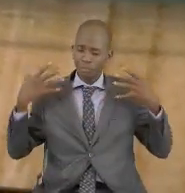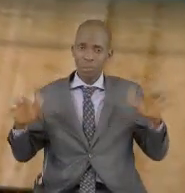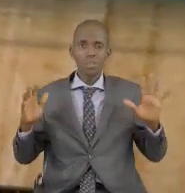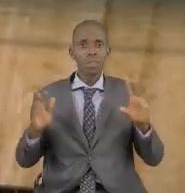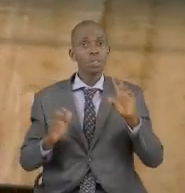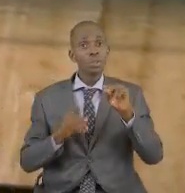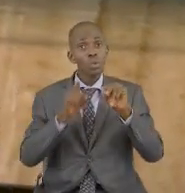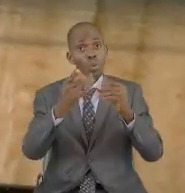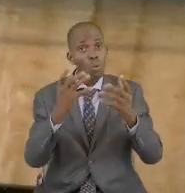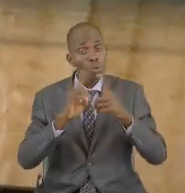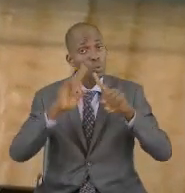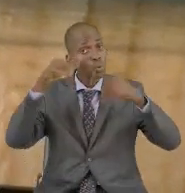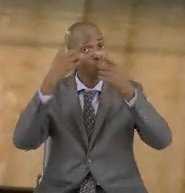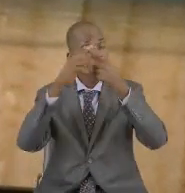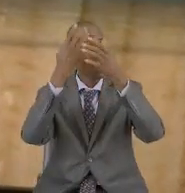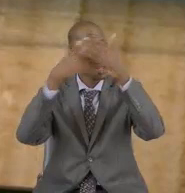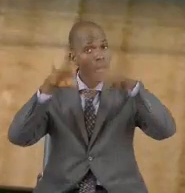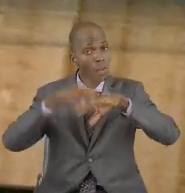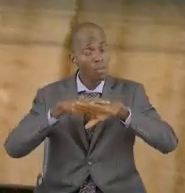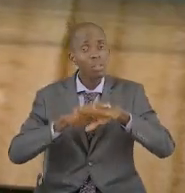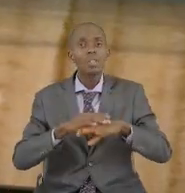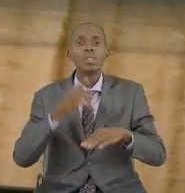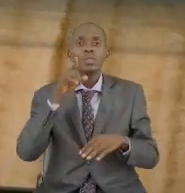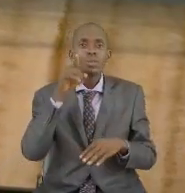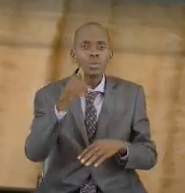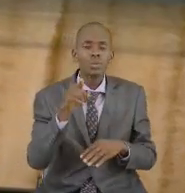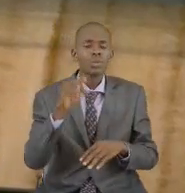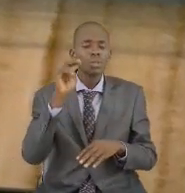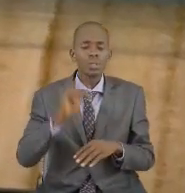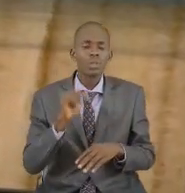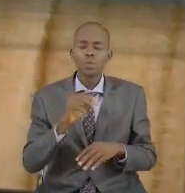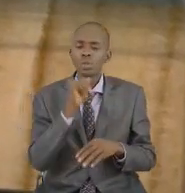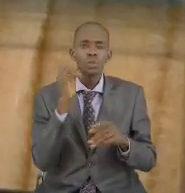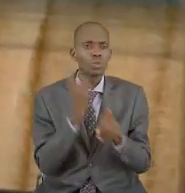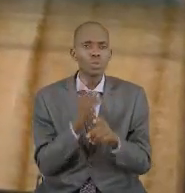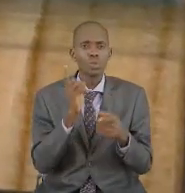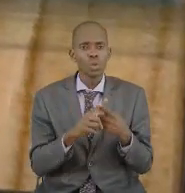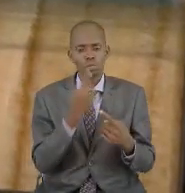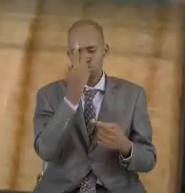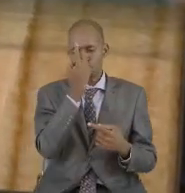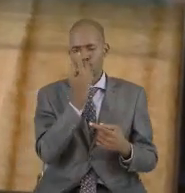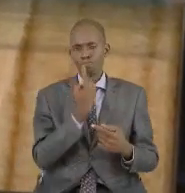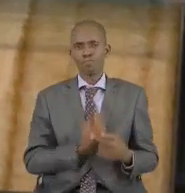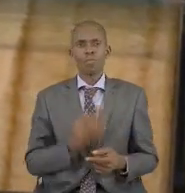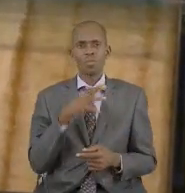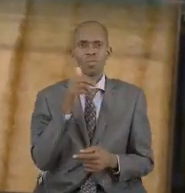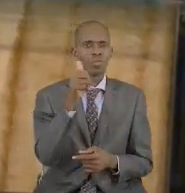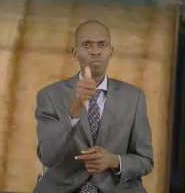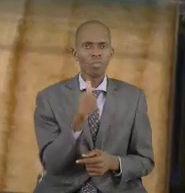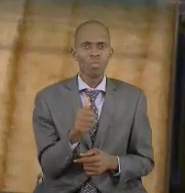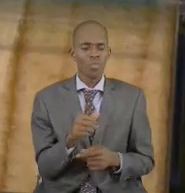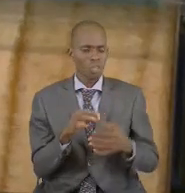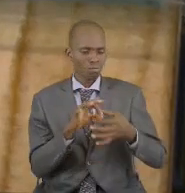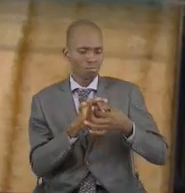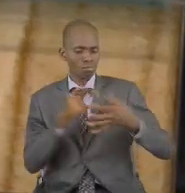heaven, is not so much opinionated like that, isolated like that, it's connected.